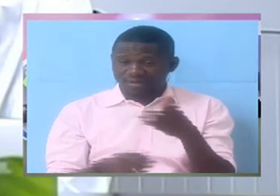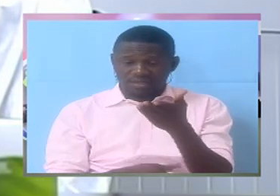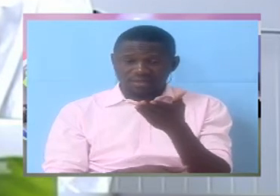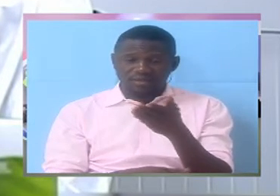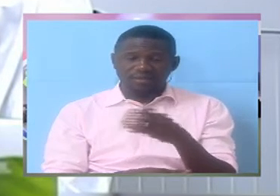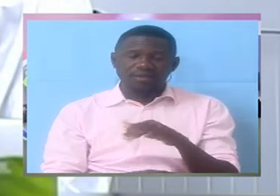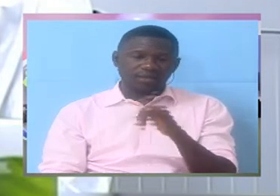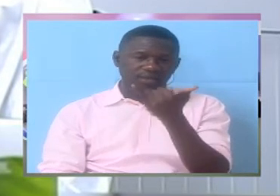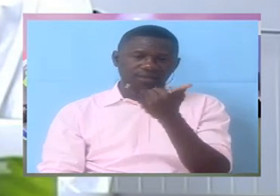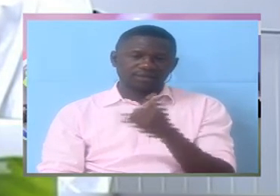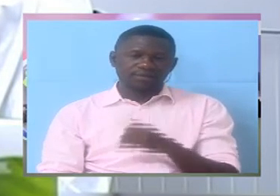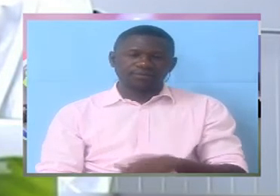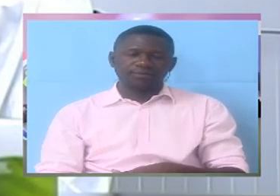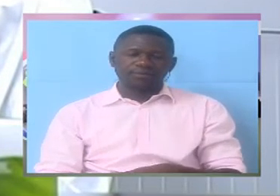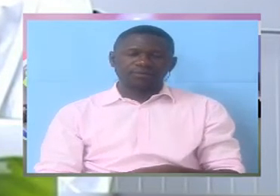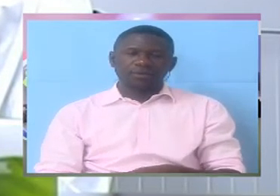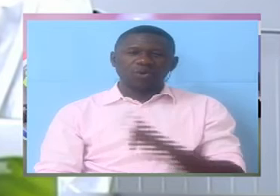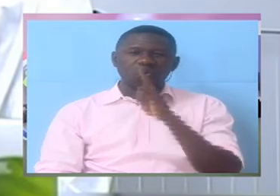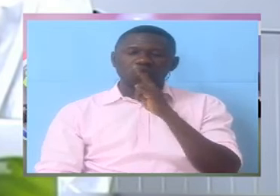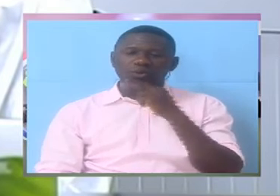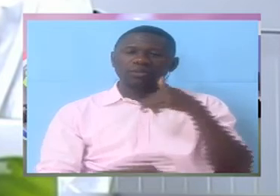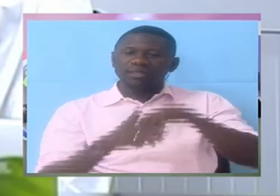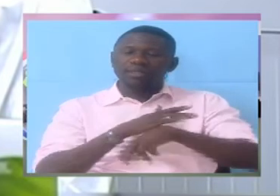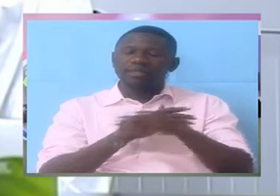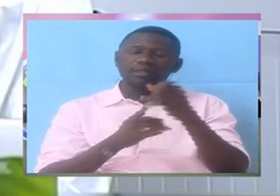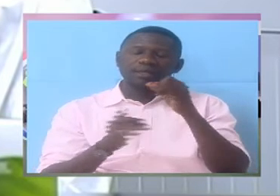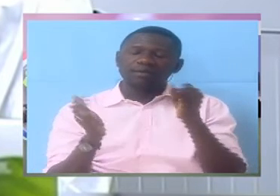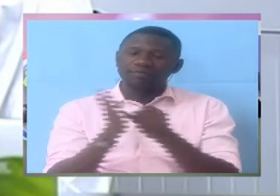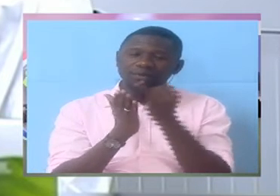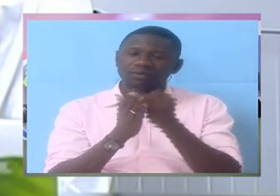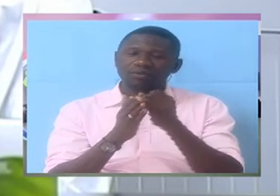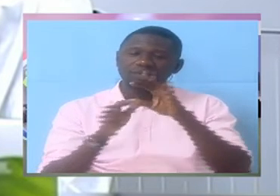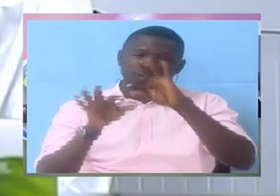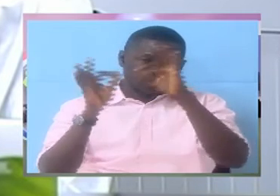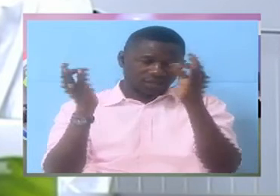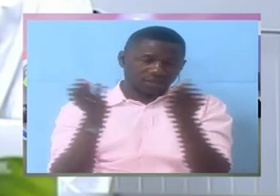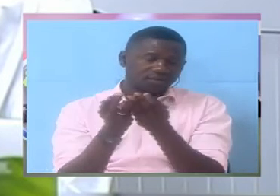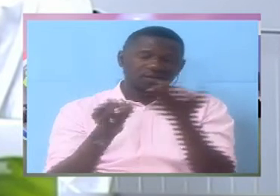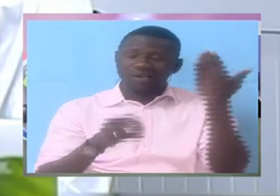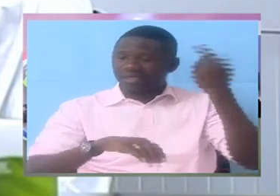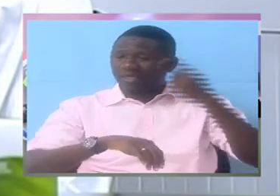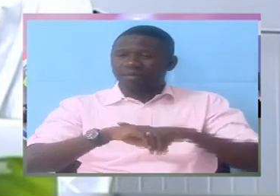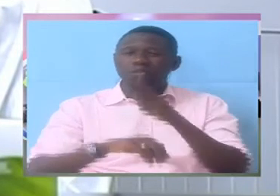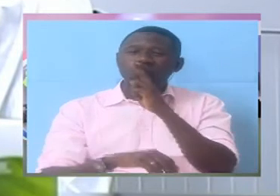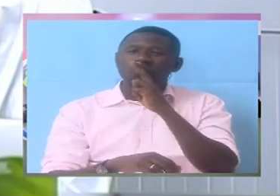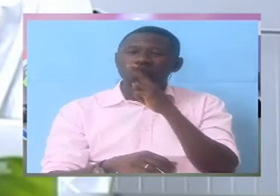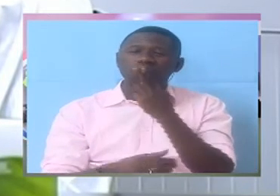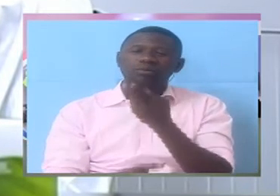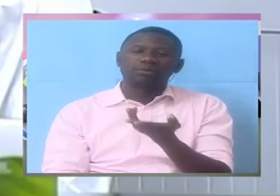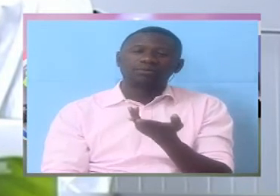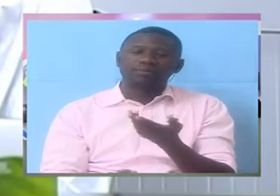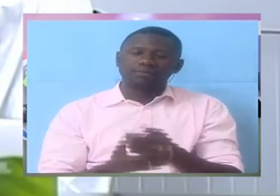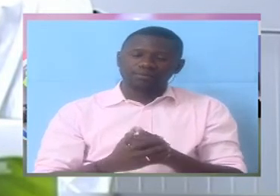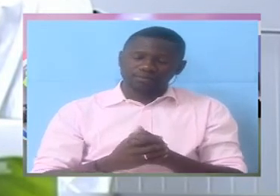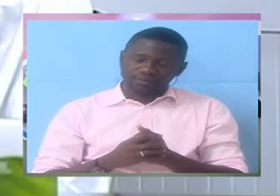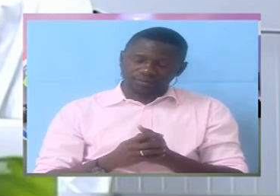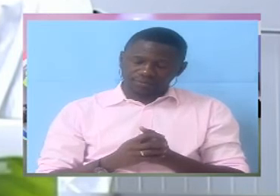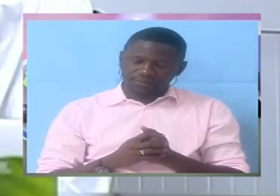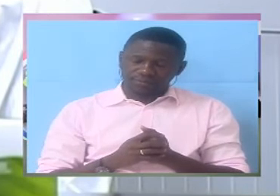Yeah. And who was in the investigation department at that time? Mr. Barry and co. Mr. Barry Nala